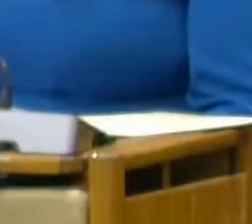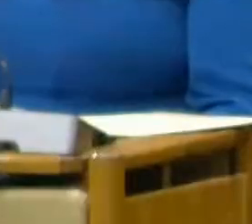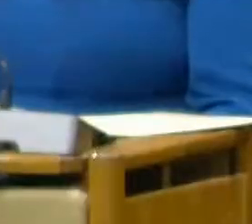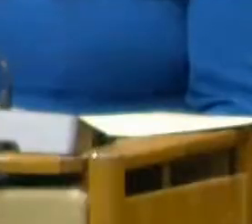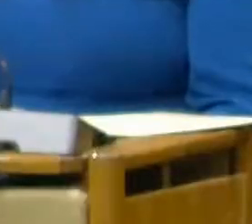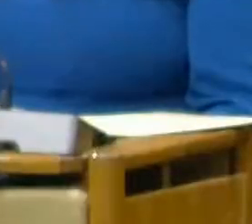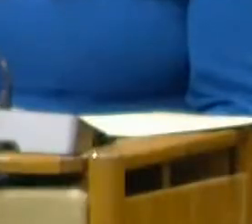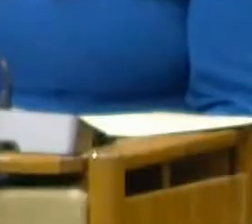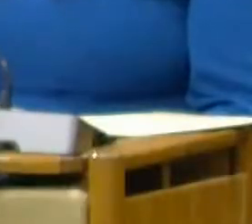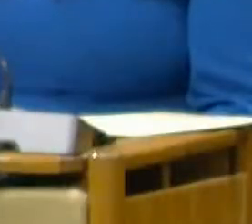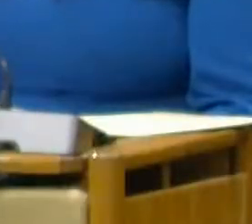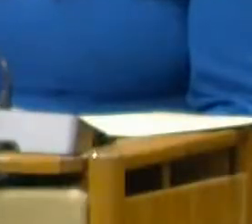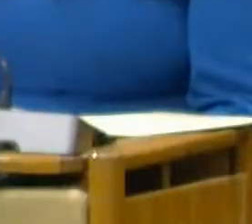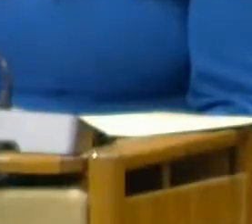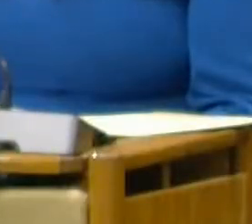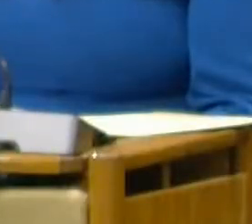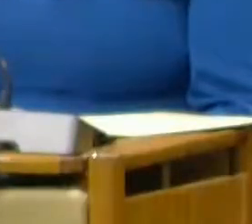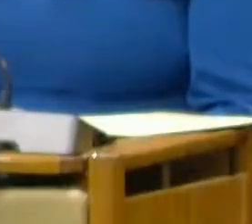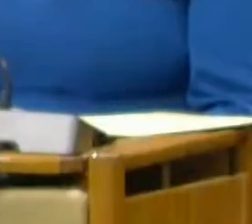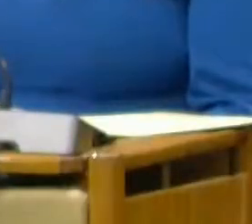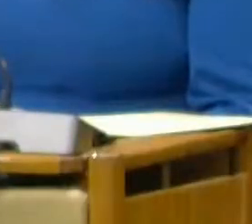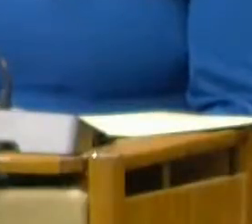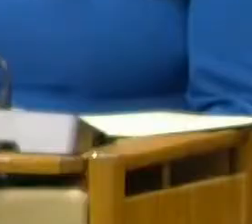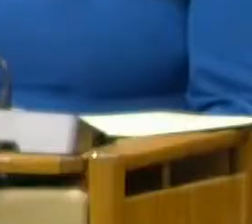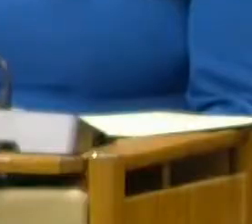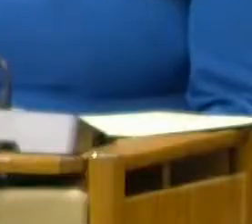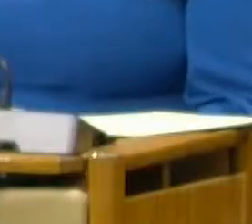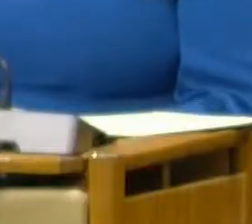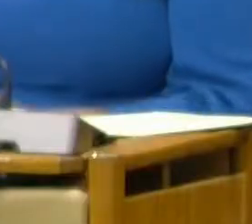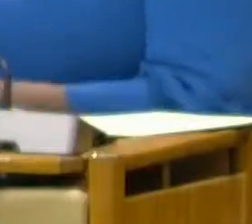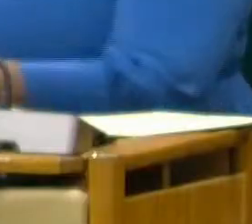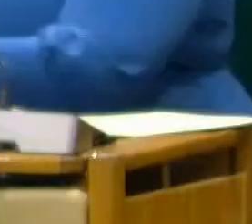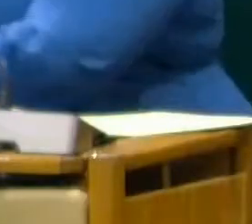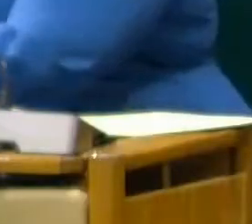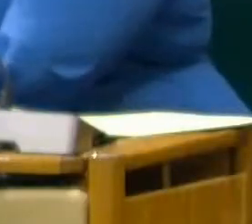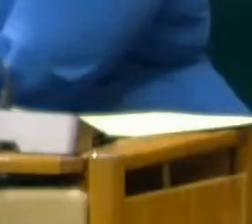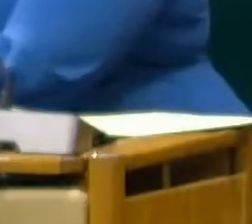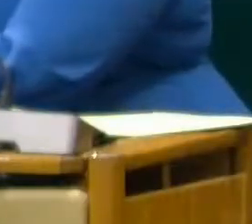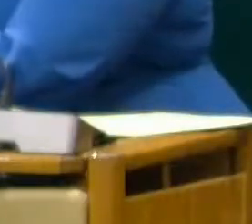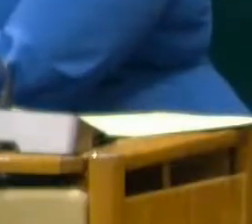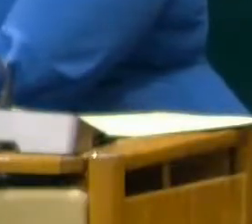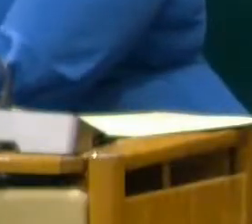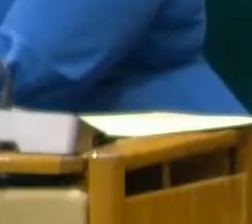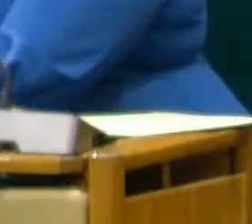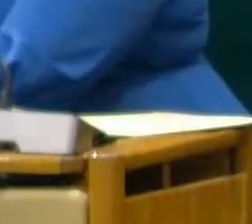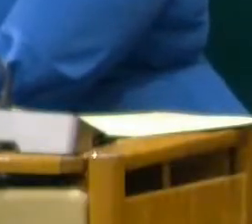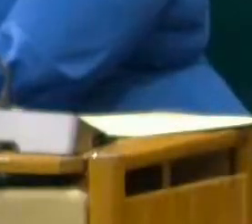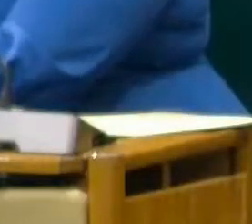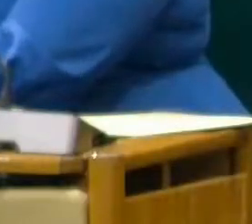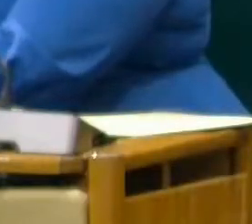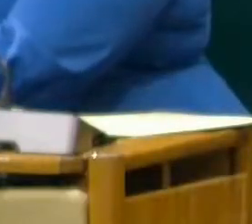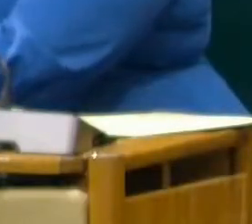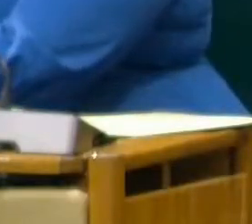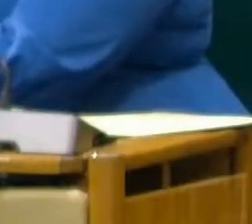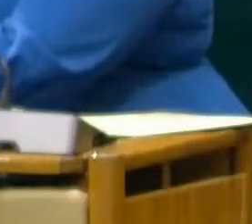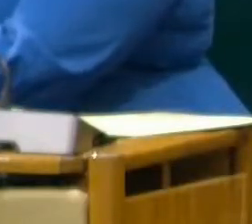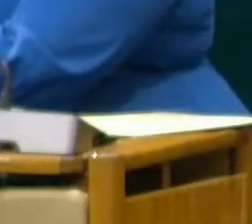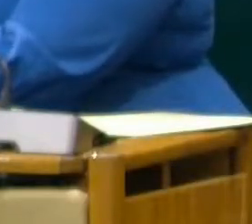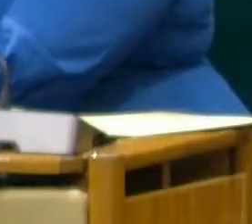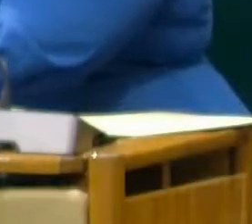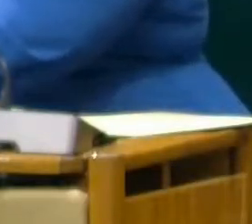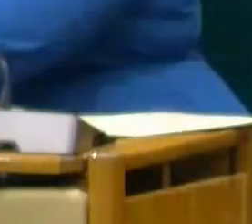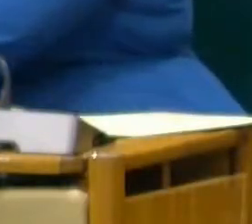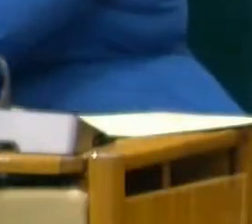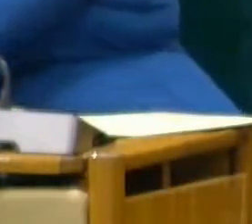specialized courses to ensure that they can accept supervisory and command role as they proceed smoothly into the